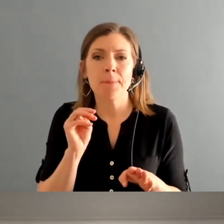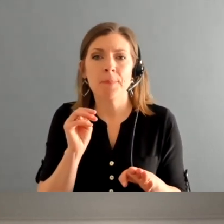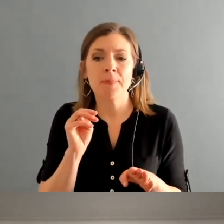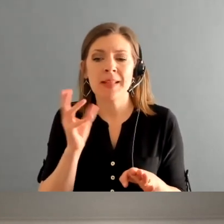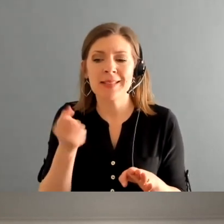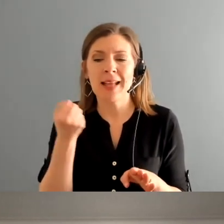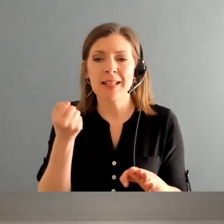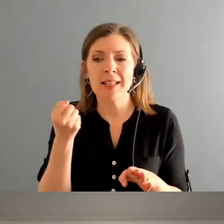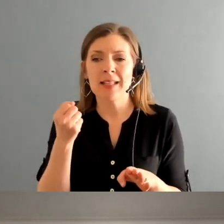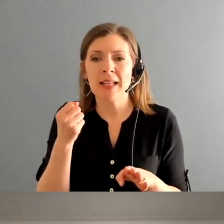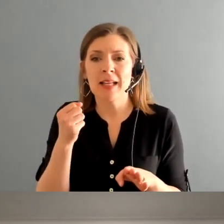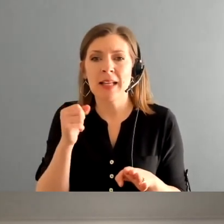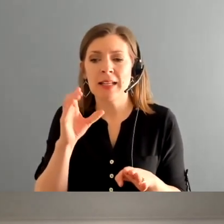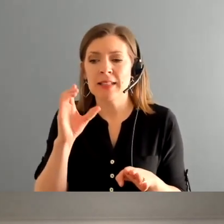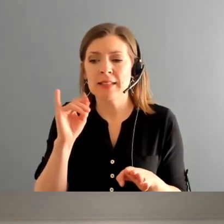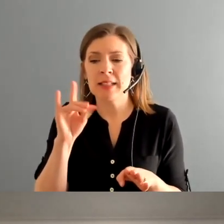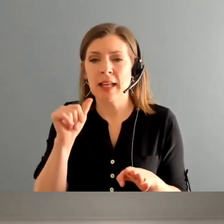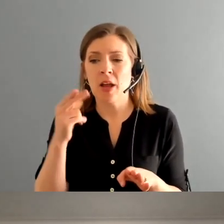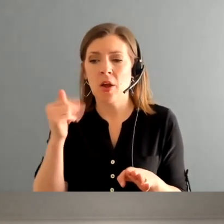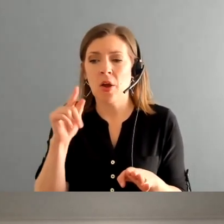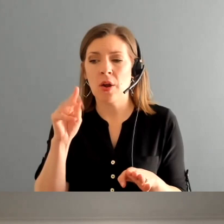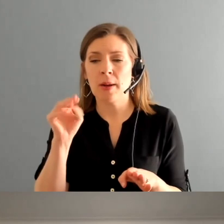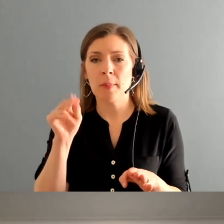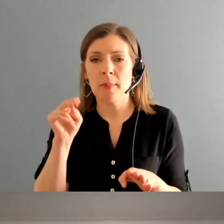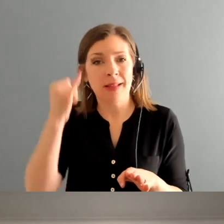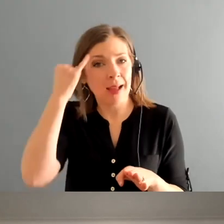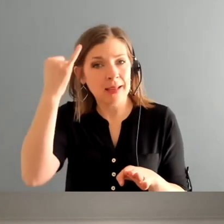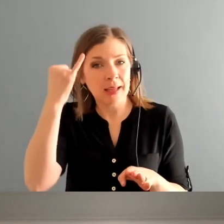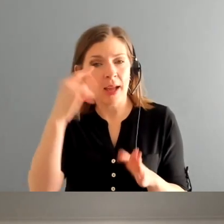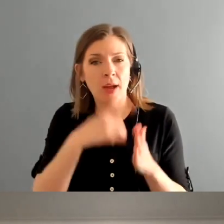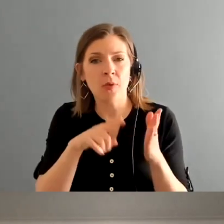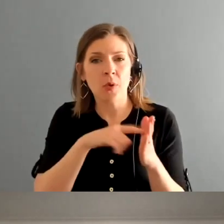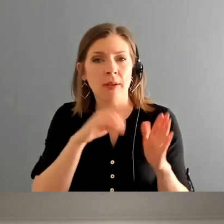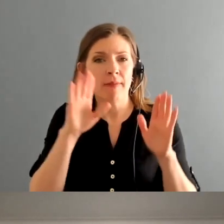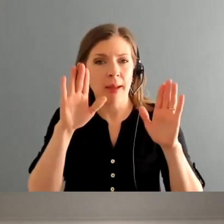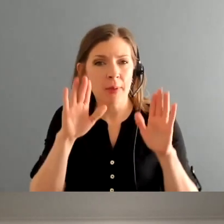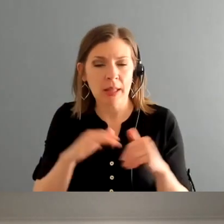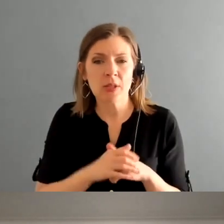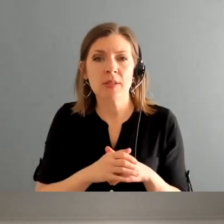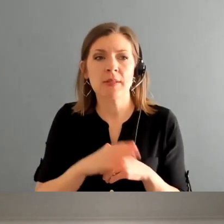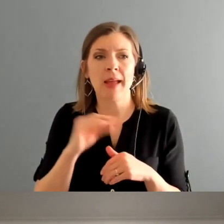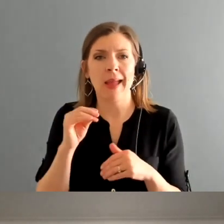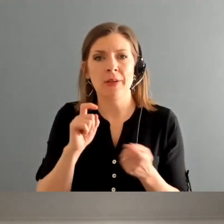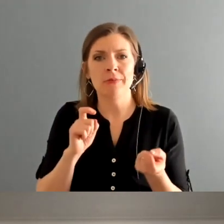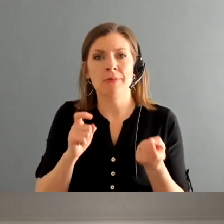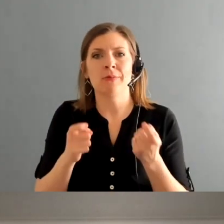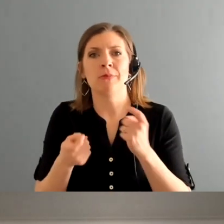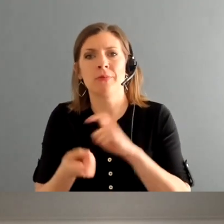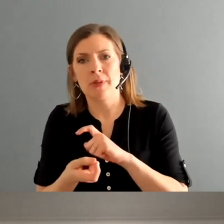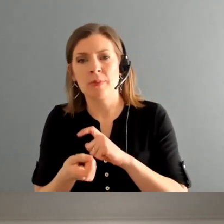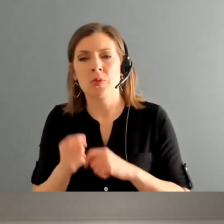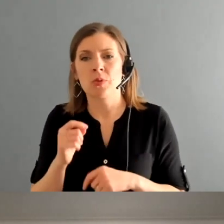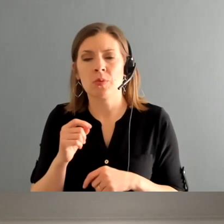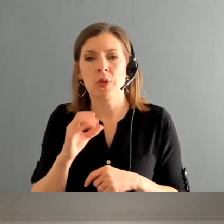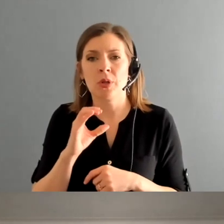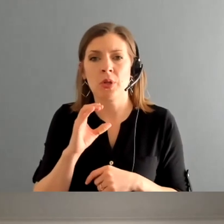taking Sadia Hartman's idea of critical fabulations and turning them into, say, both